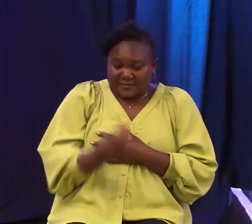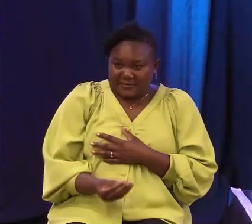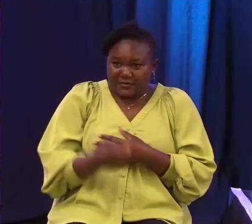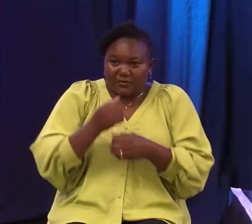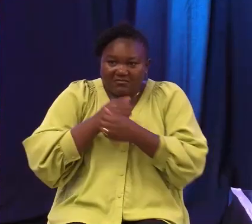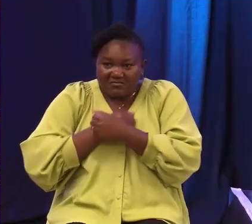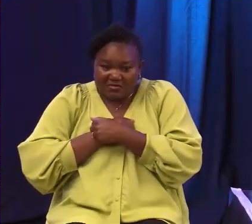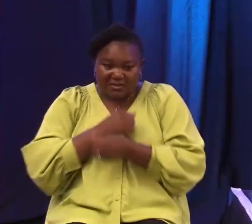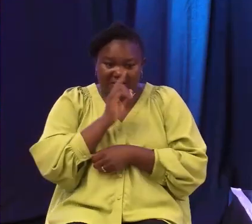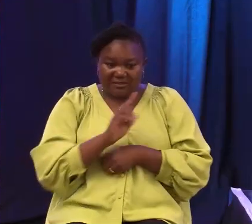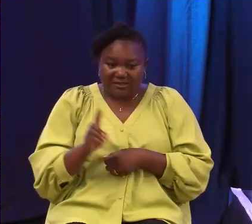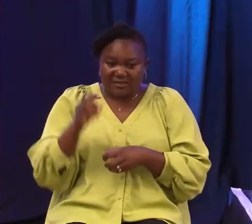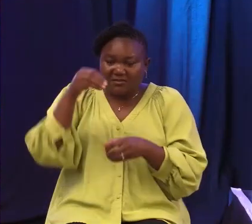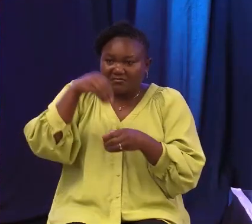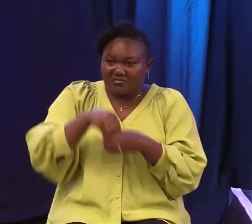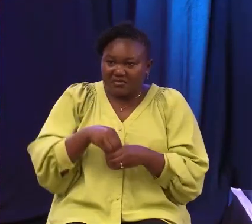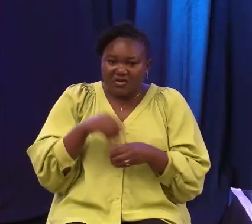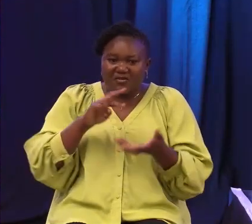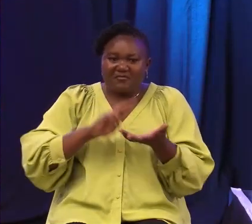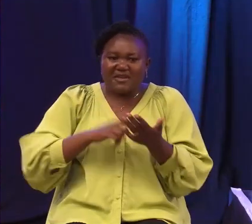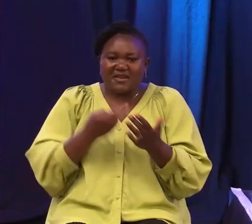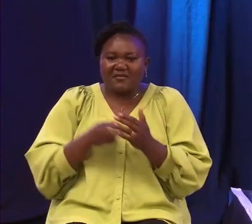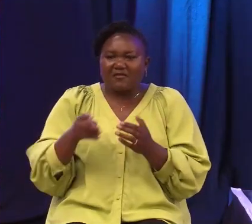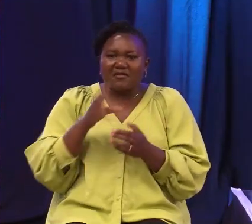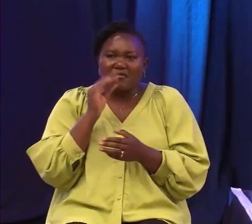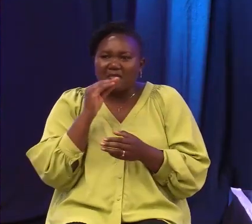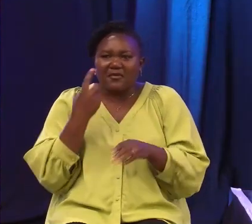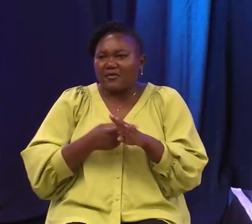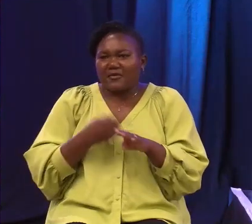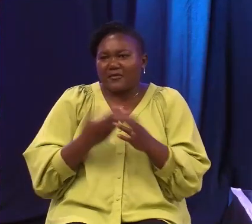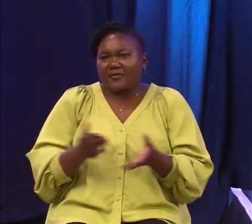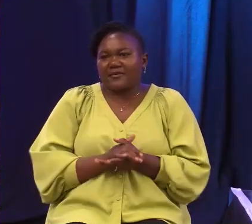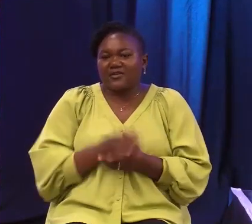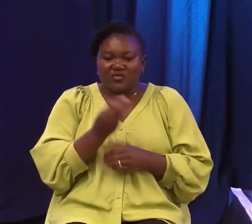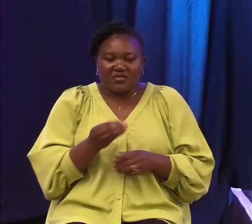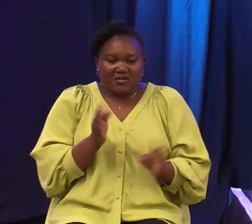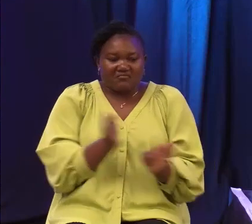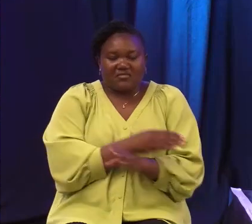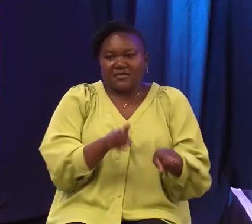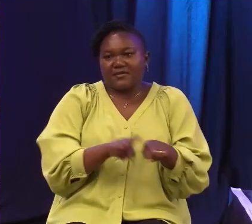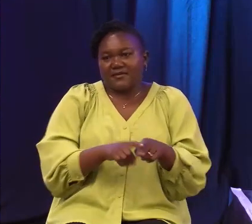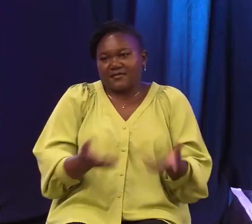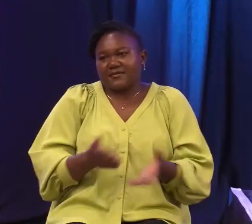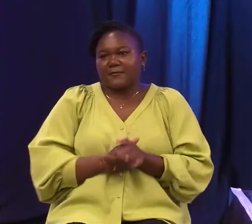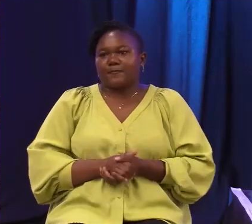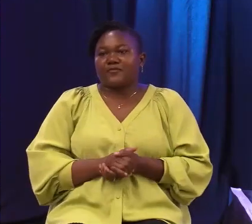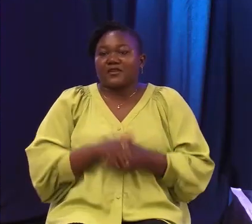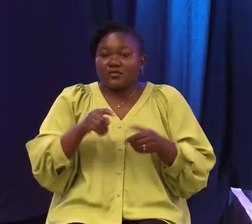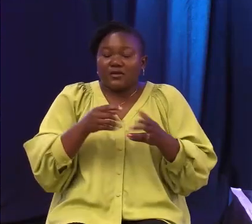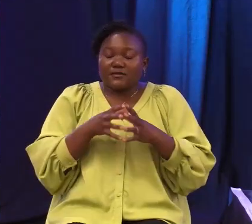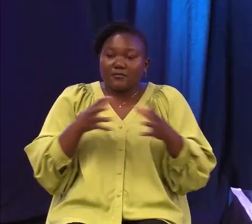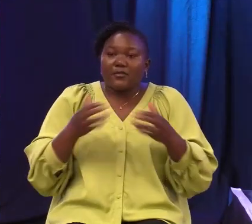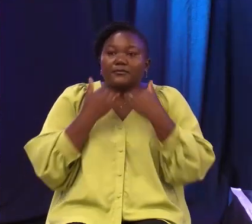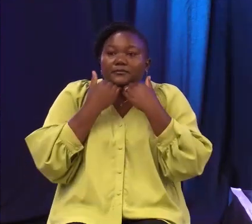or school teachers speaks on their behalf. Ladies and gentlemen, therefore it is important to raise